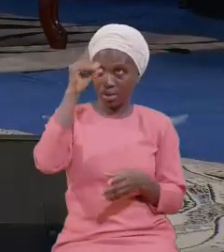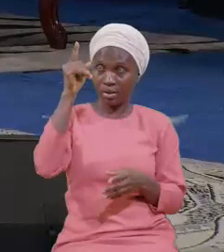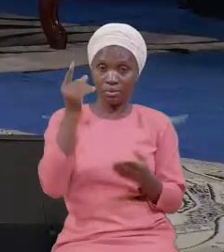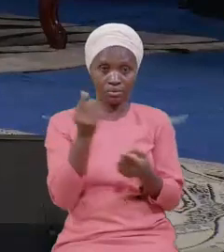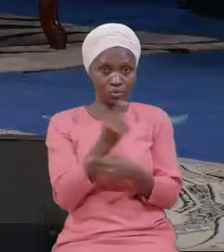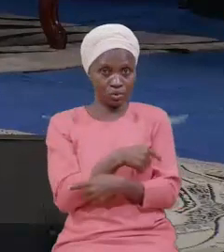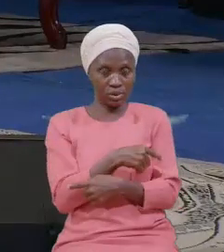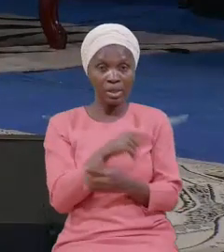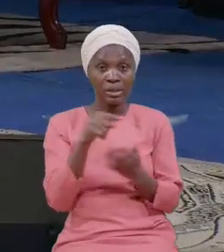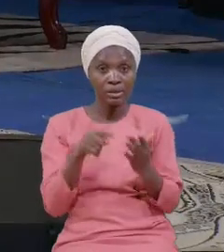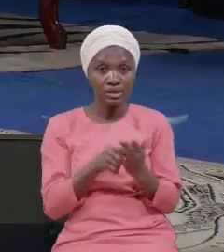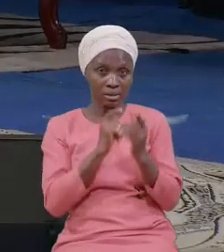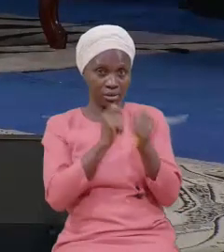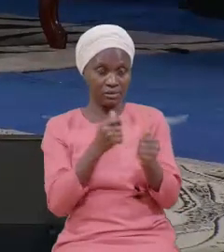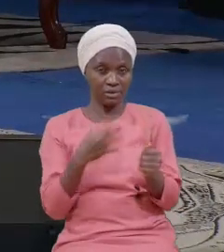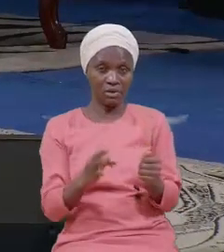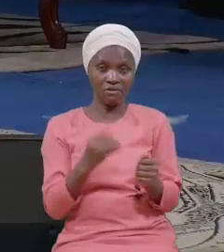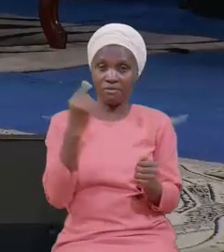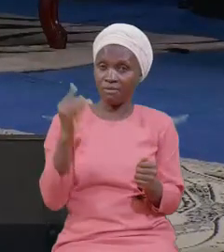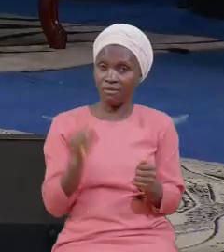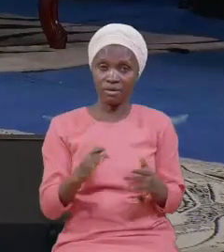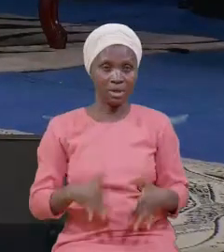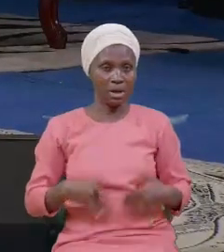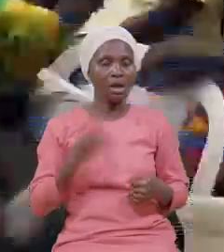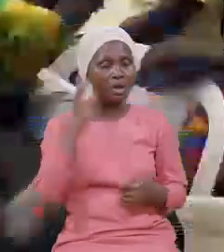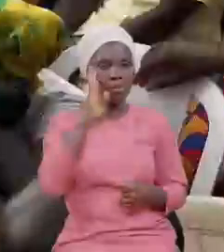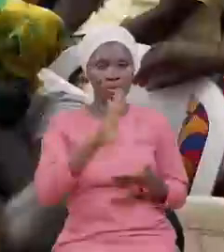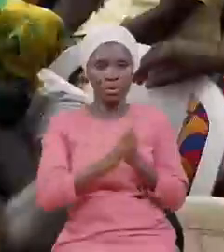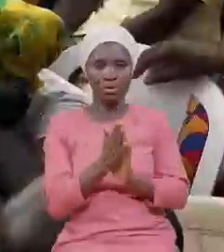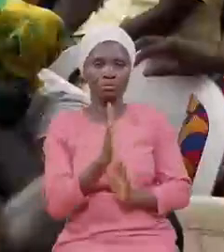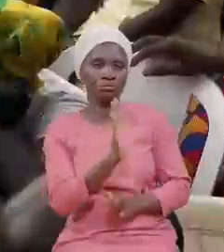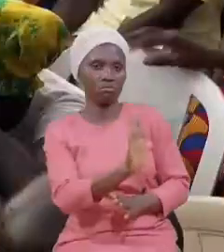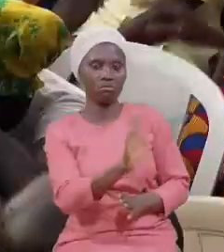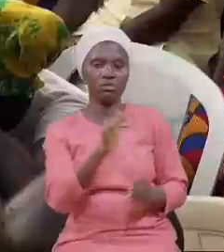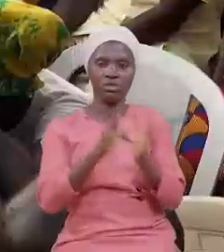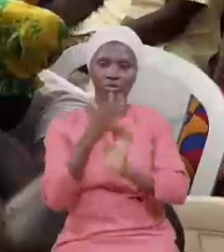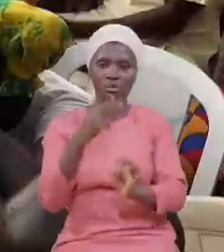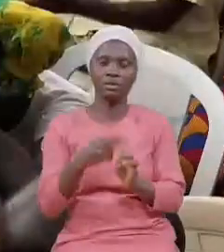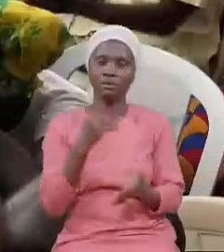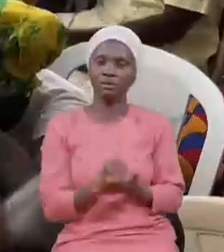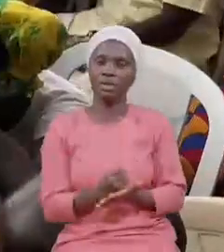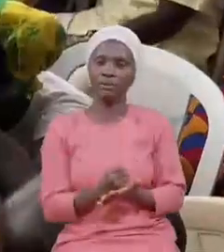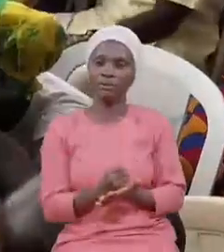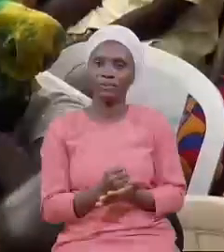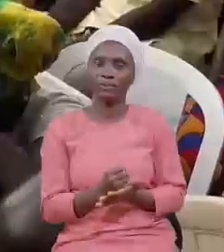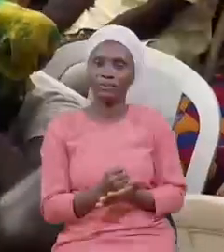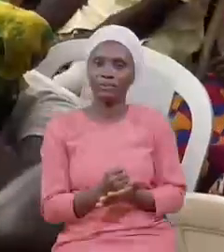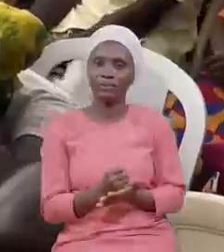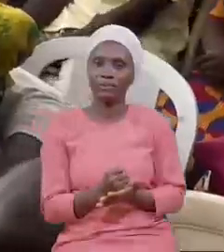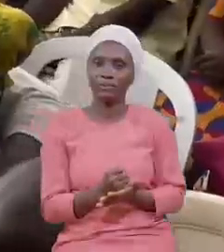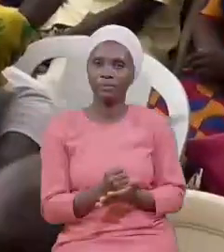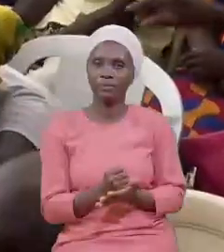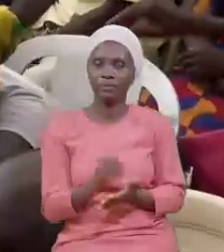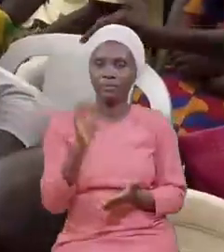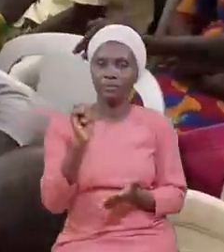of everlasting life will be yours in Jesus' name. In Ephesians chapter 2, reading